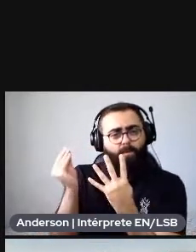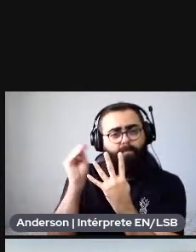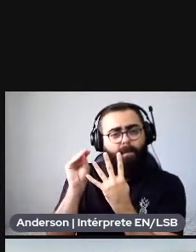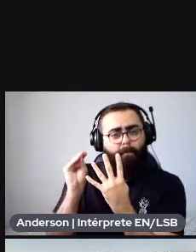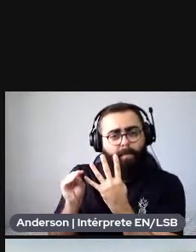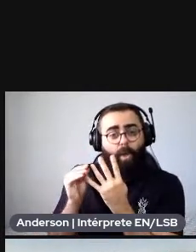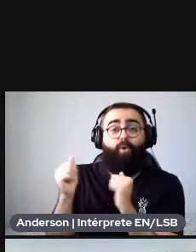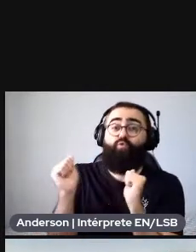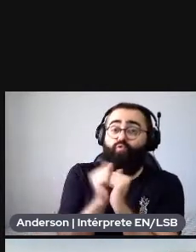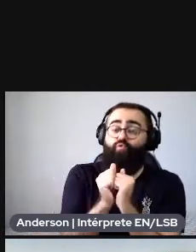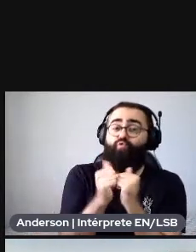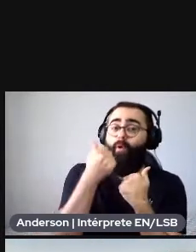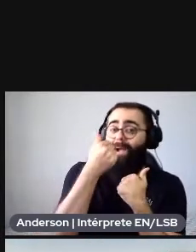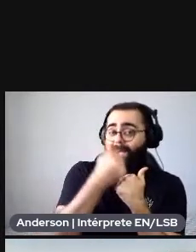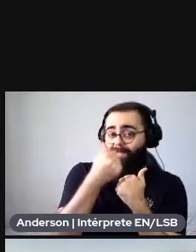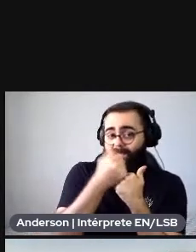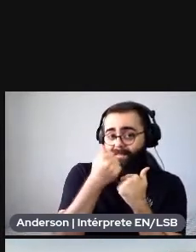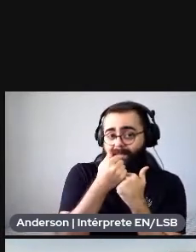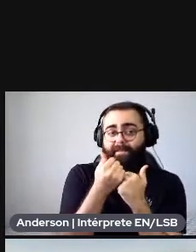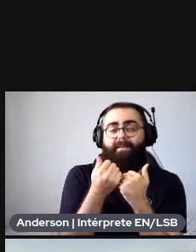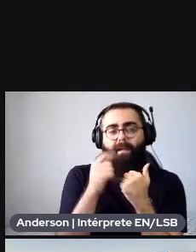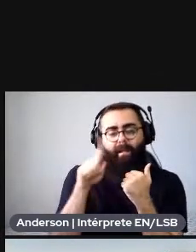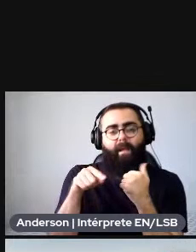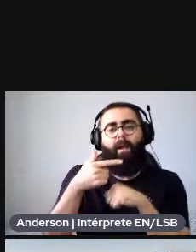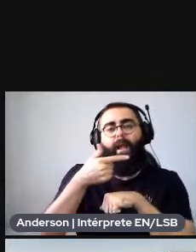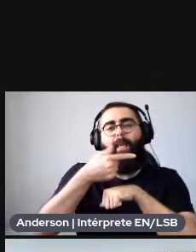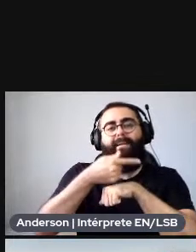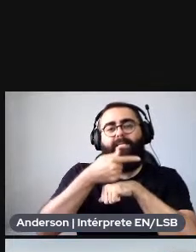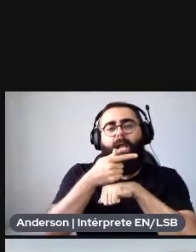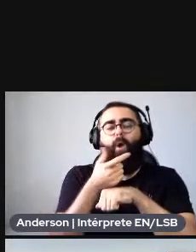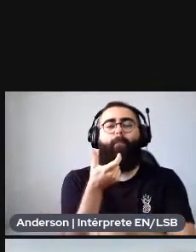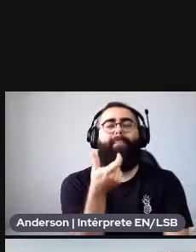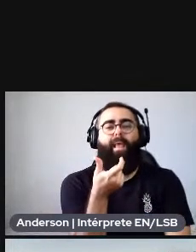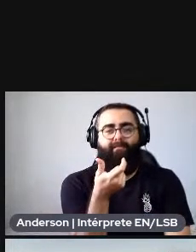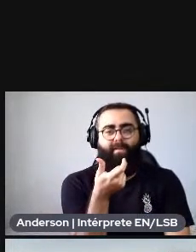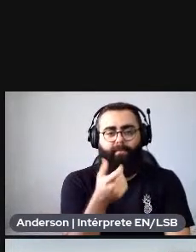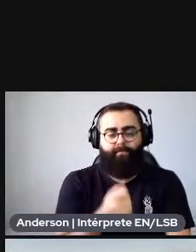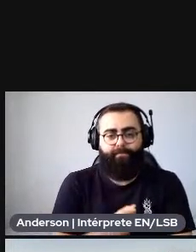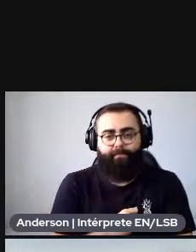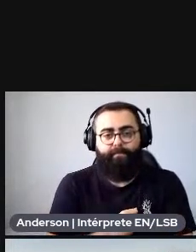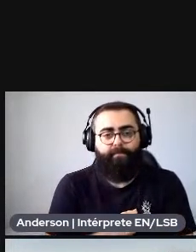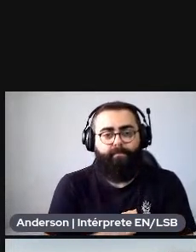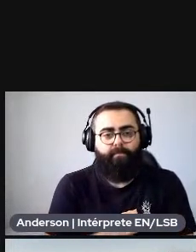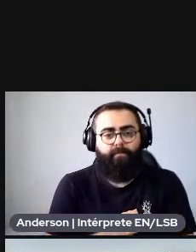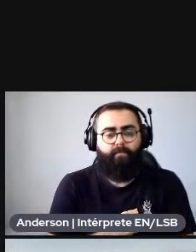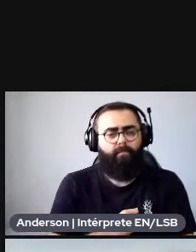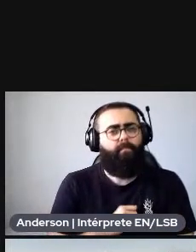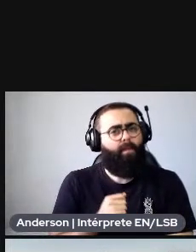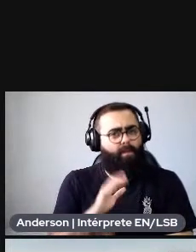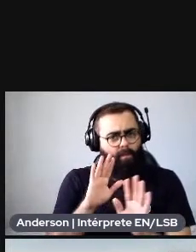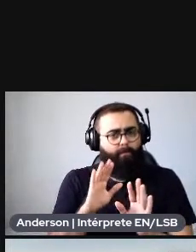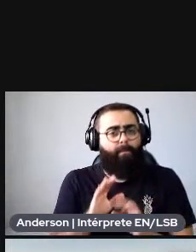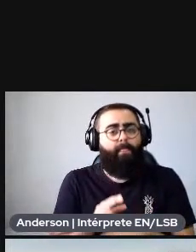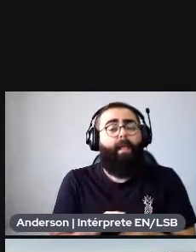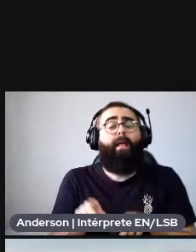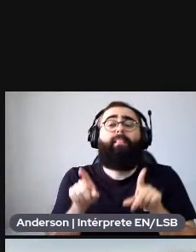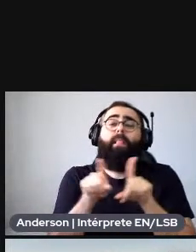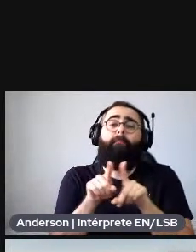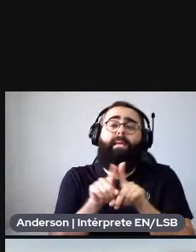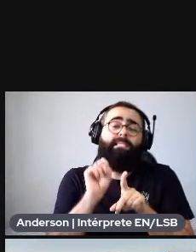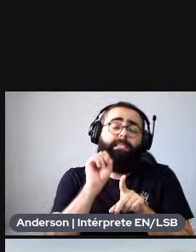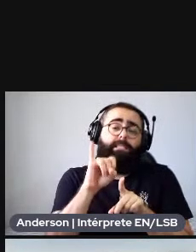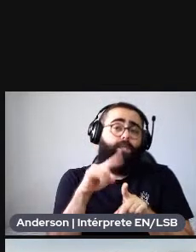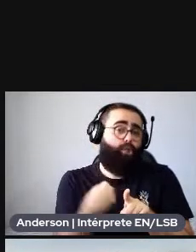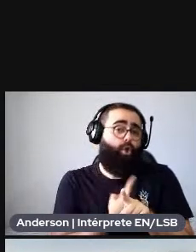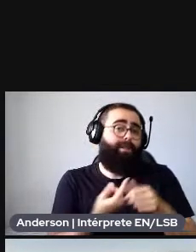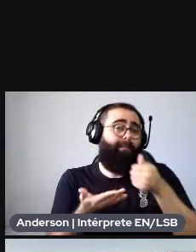auxiliary grammaticalizing element. Moreover, if we then adopt the onomasiological approach, which,